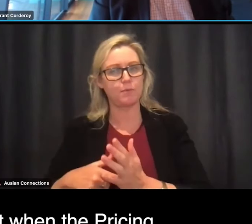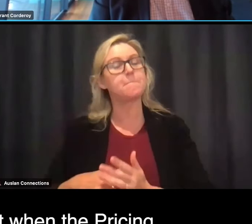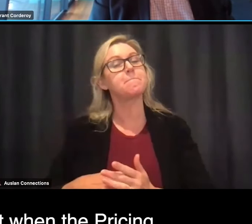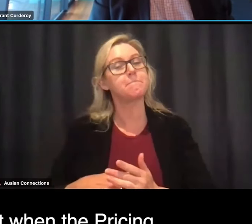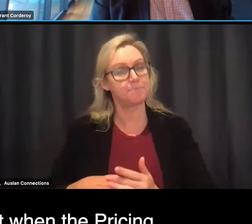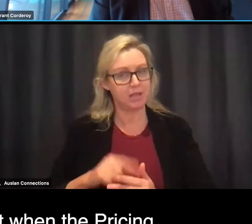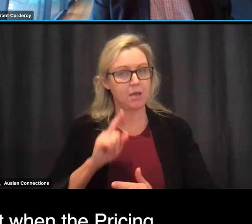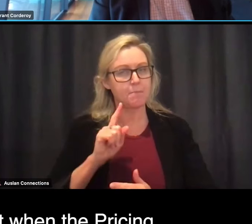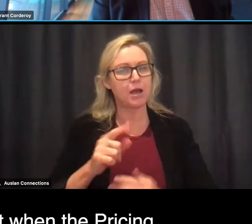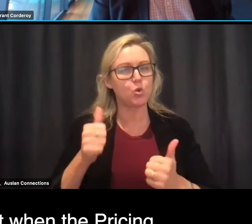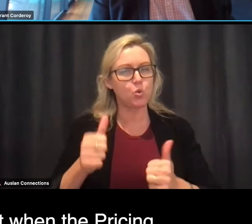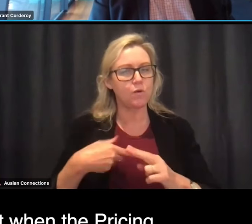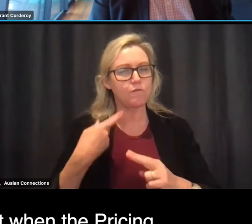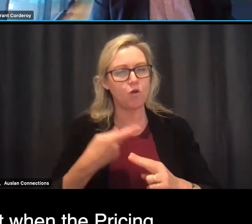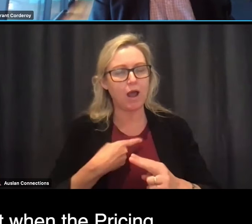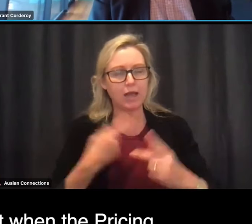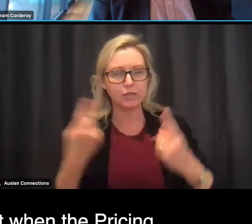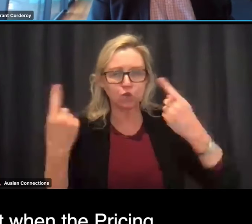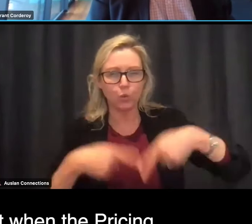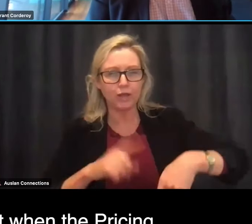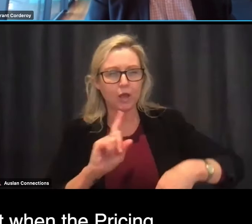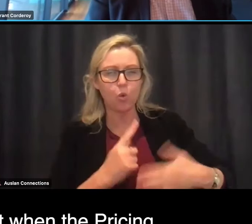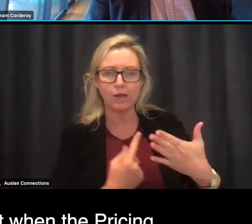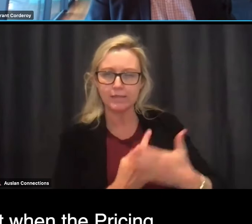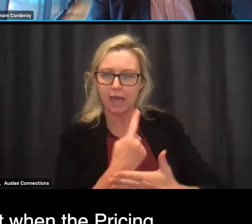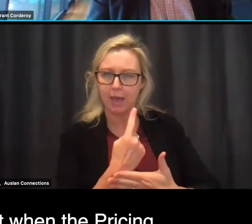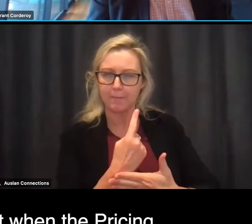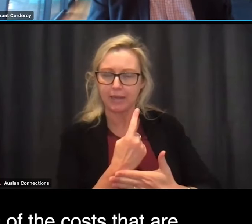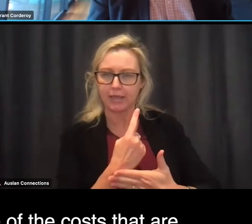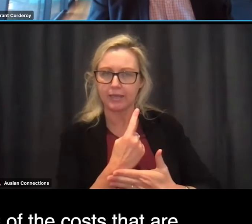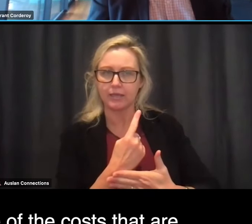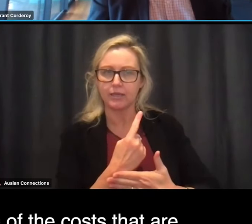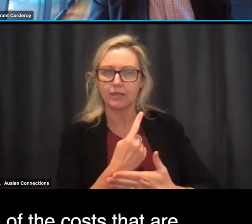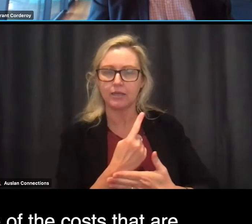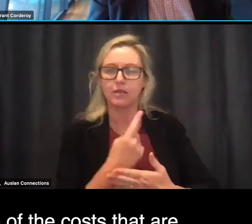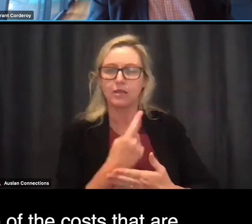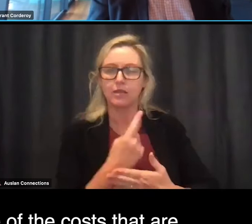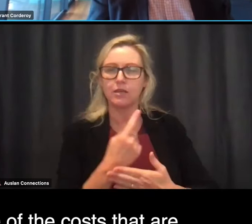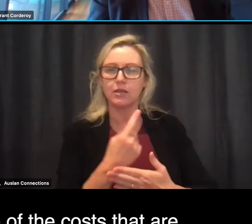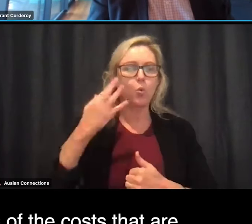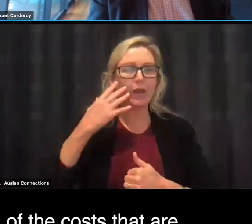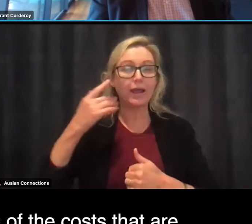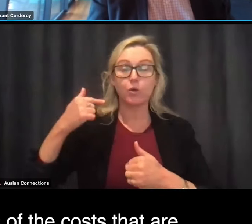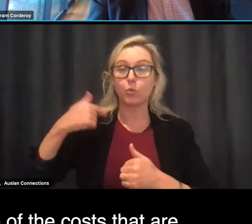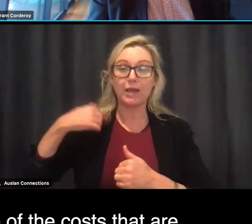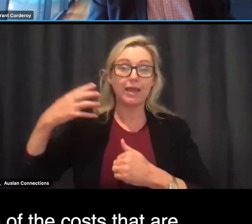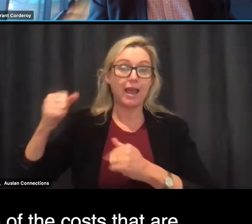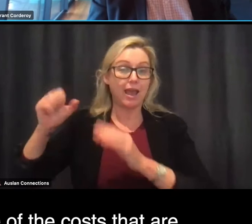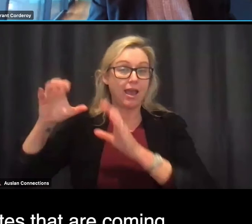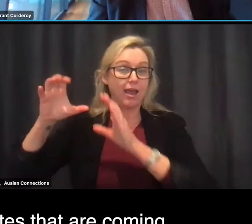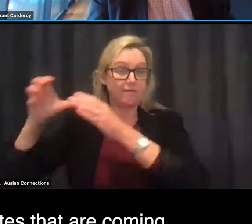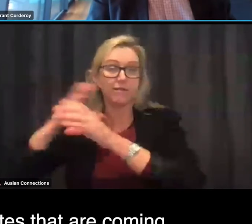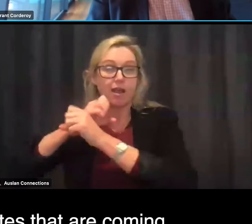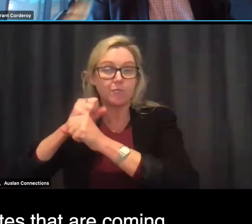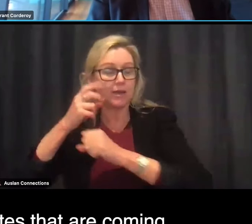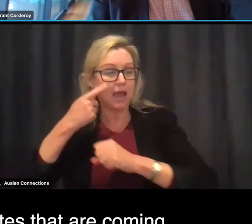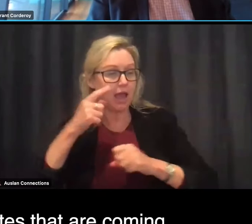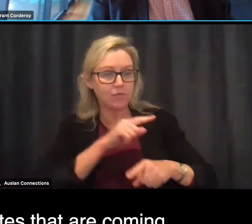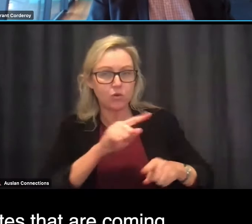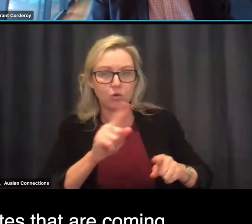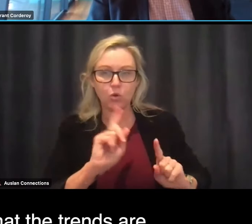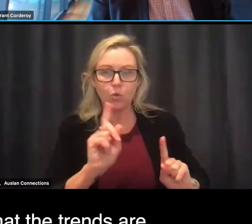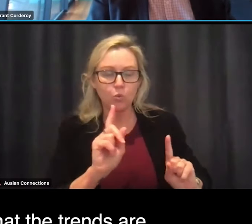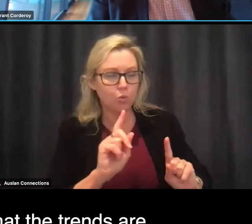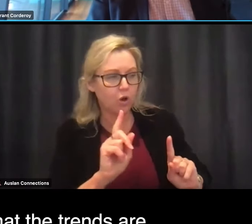trend analysis point of view, is that when the pricing authority starts to look at some of the costs that are coming through and the minutes